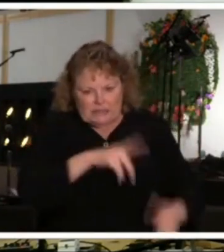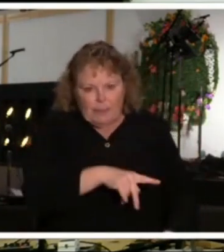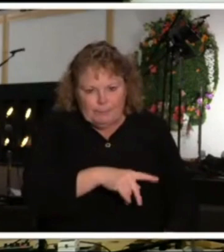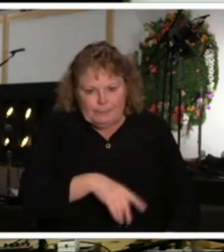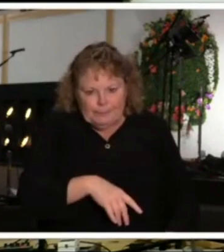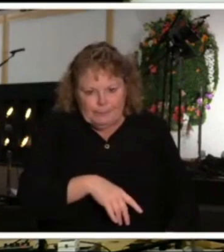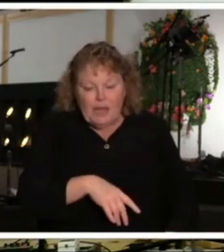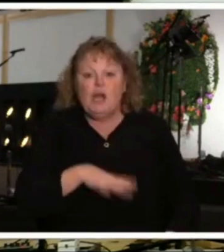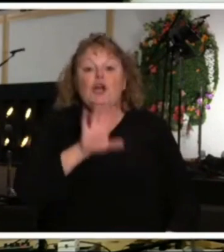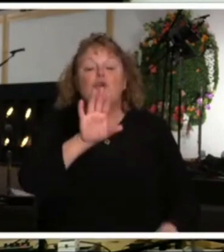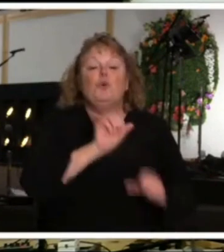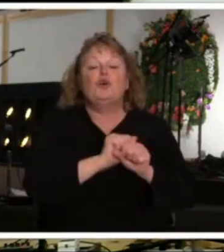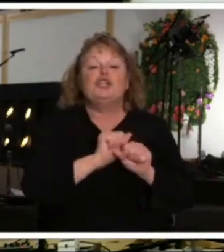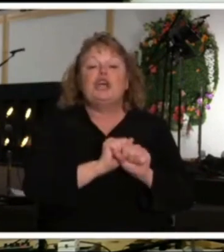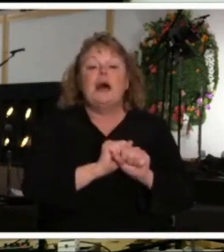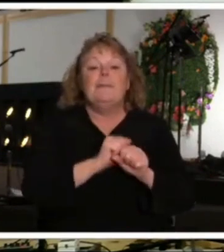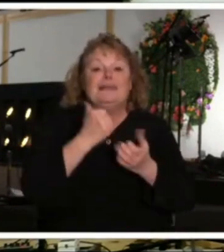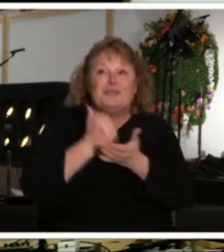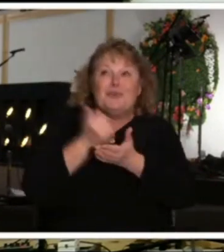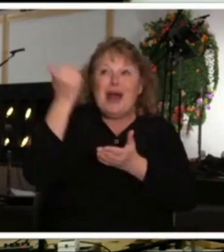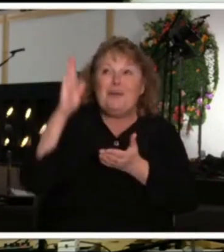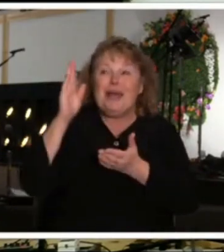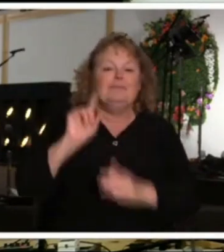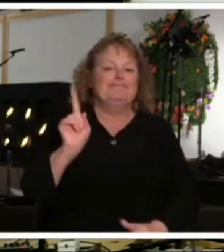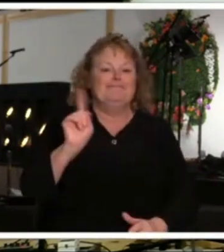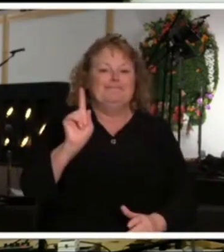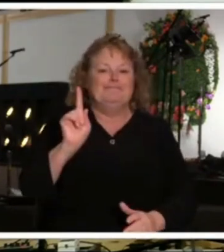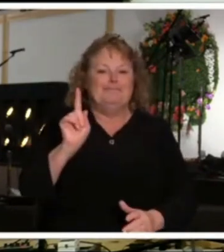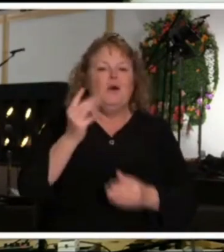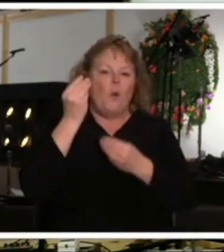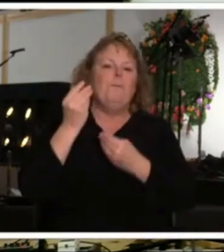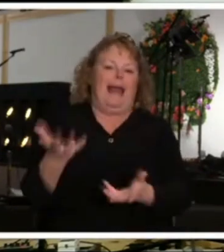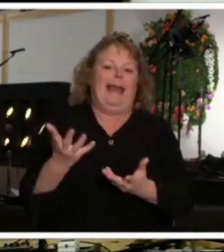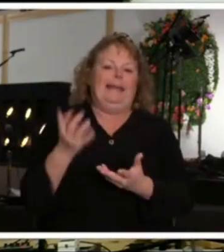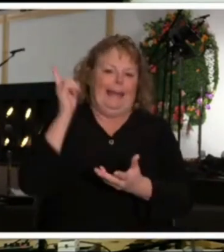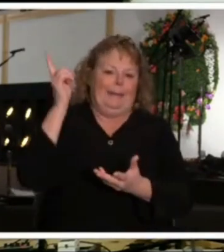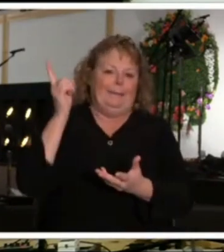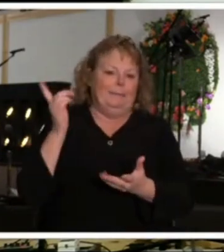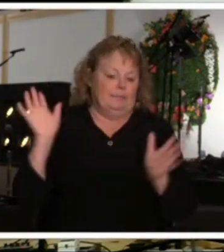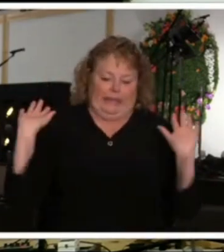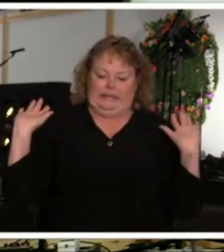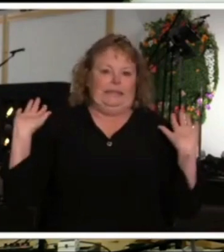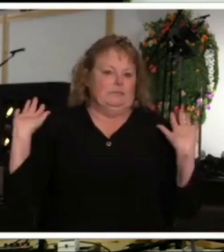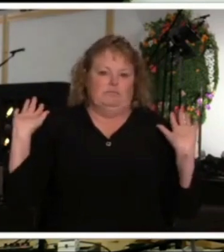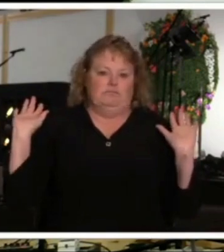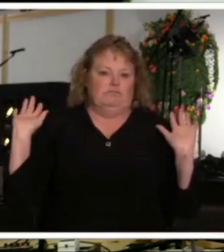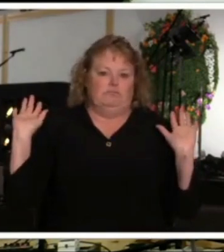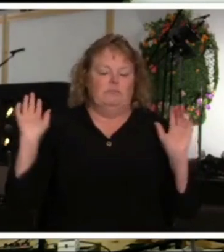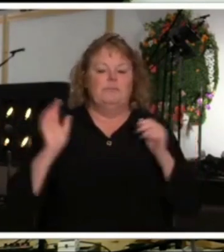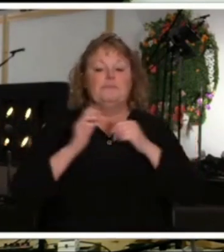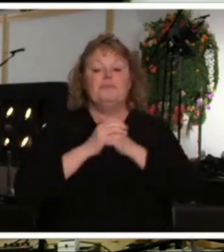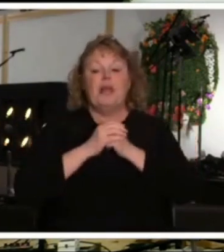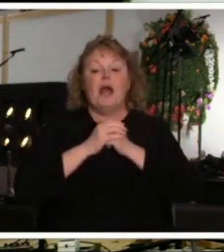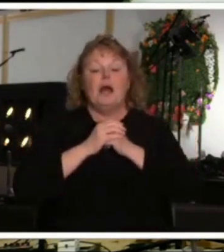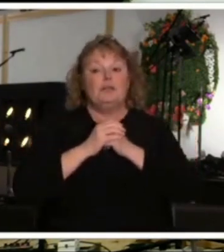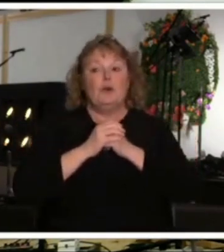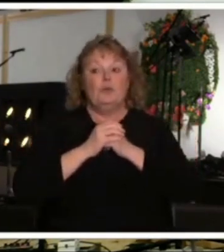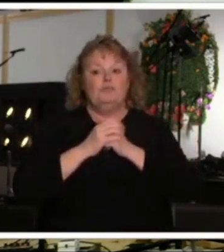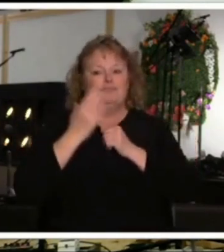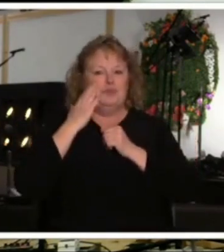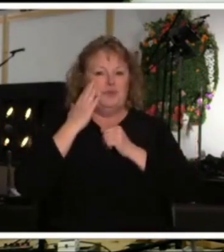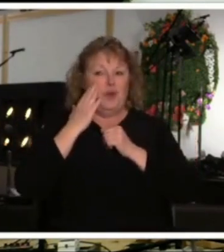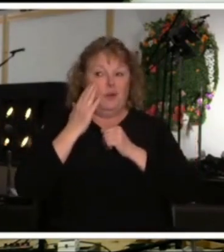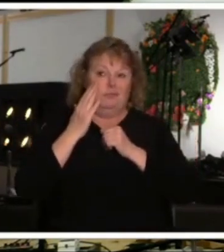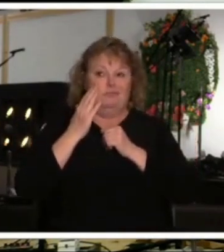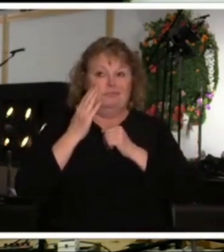Your job is to obey, not help God out. I regret that. And every time, you know how in marriage you're supposed